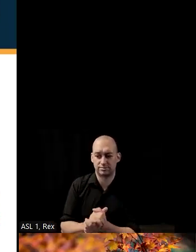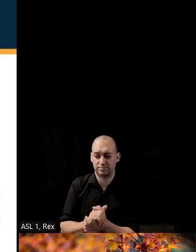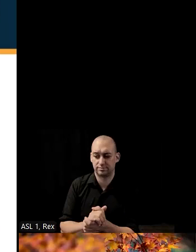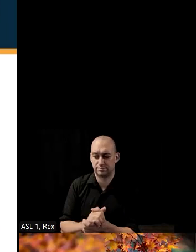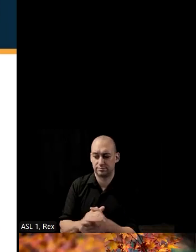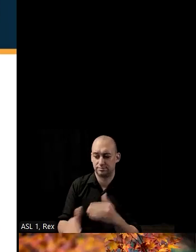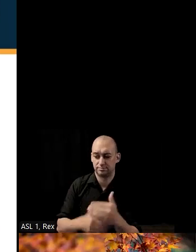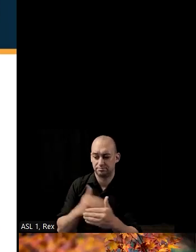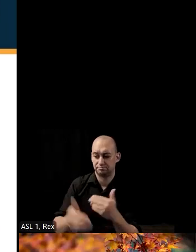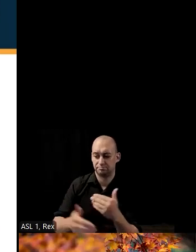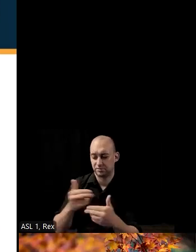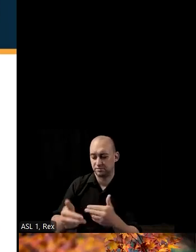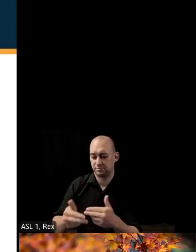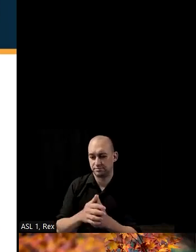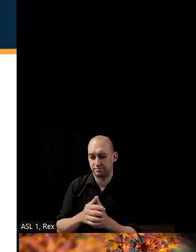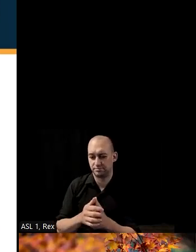slide.